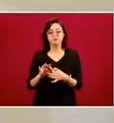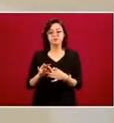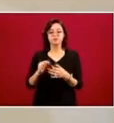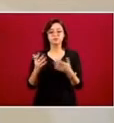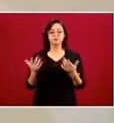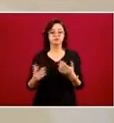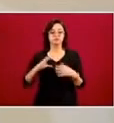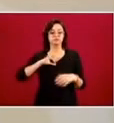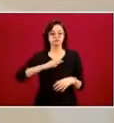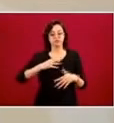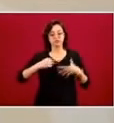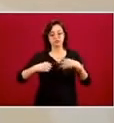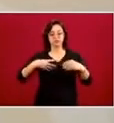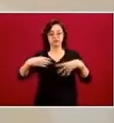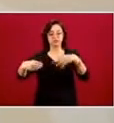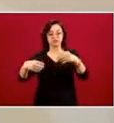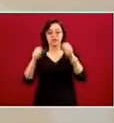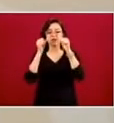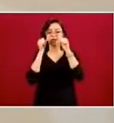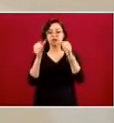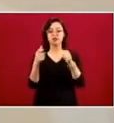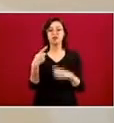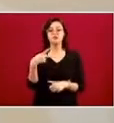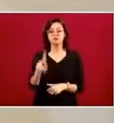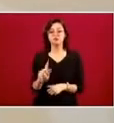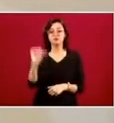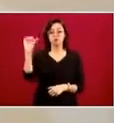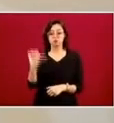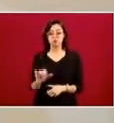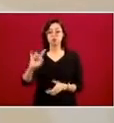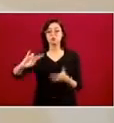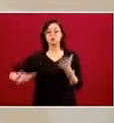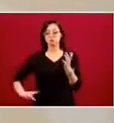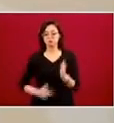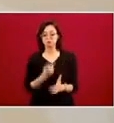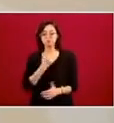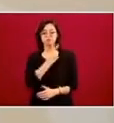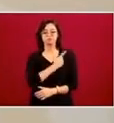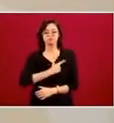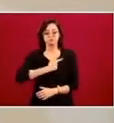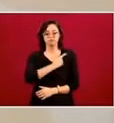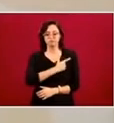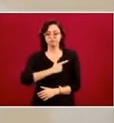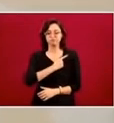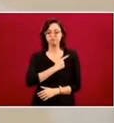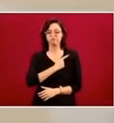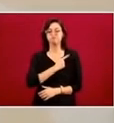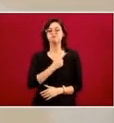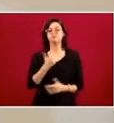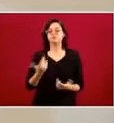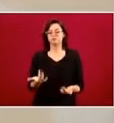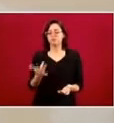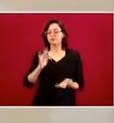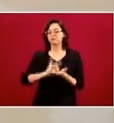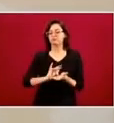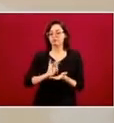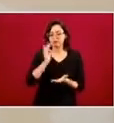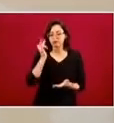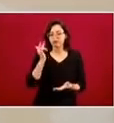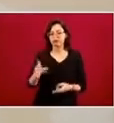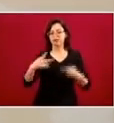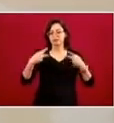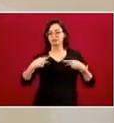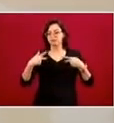humanism when facing this epidemic. But I would like to reiterate it today with great